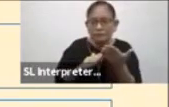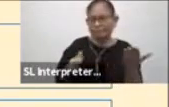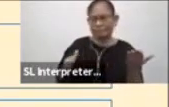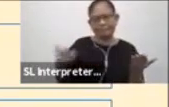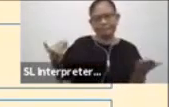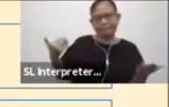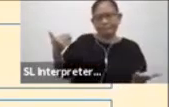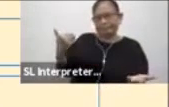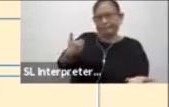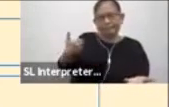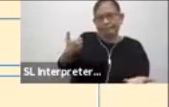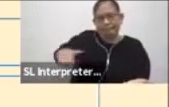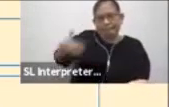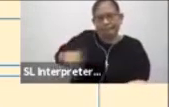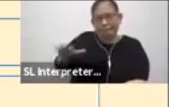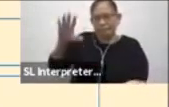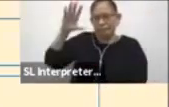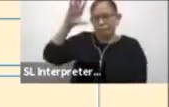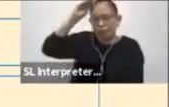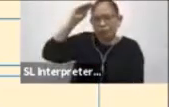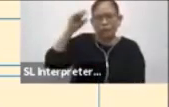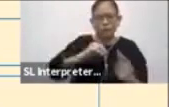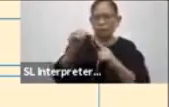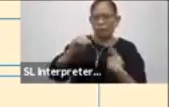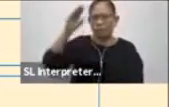men and boys.